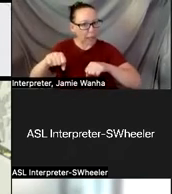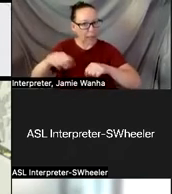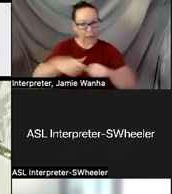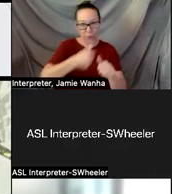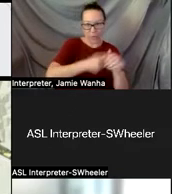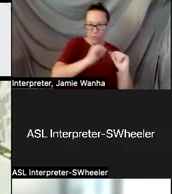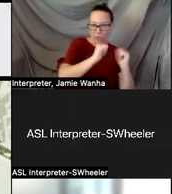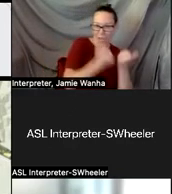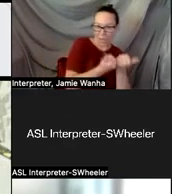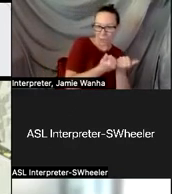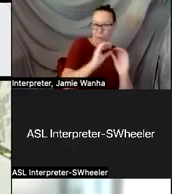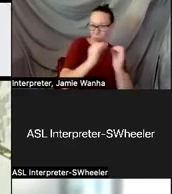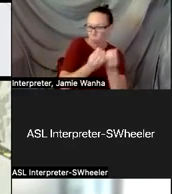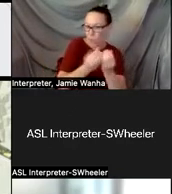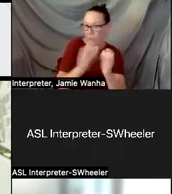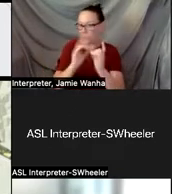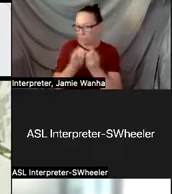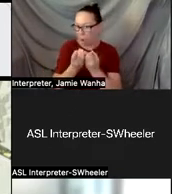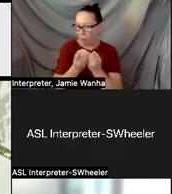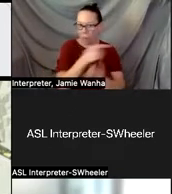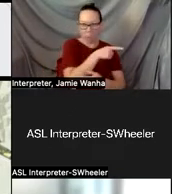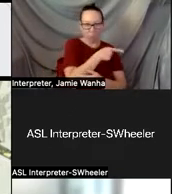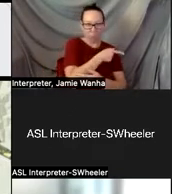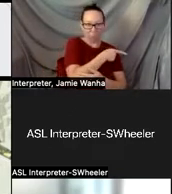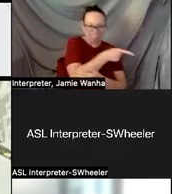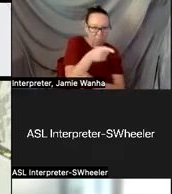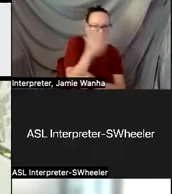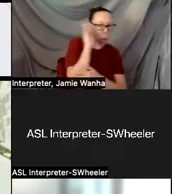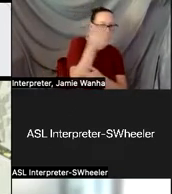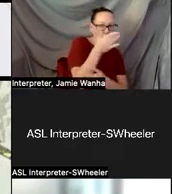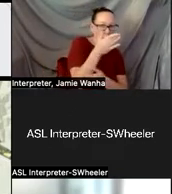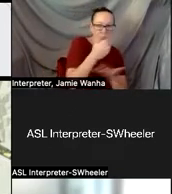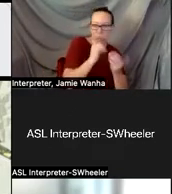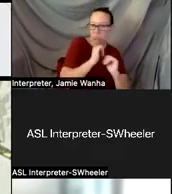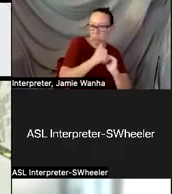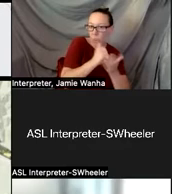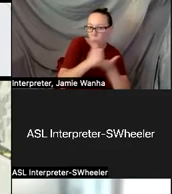course, to help our large scale planning, which I'll discuss in our recovery, which I'll discuss in the next slide.